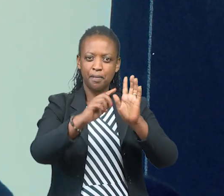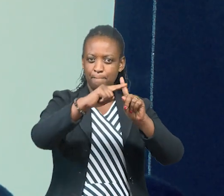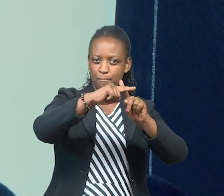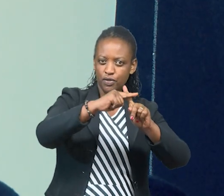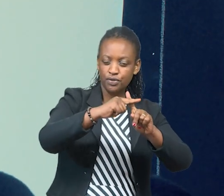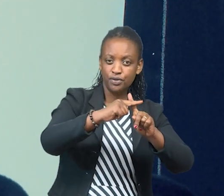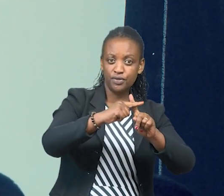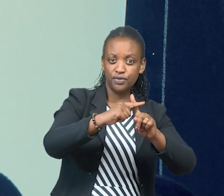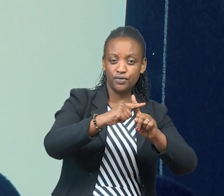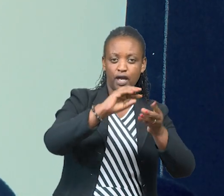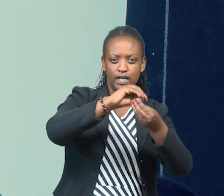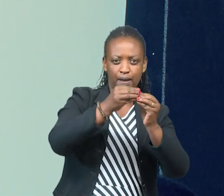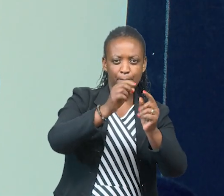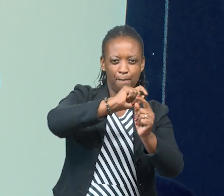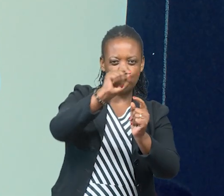represent positive